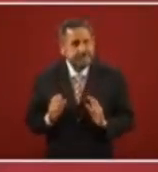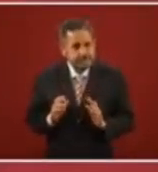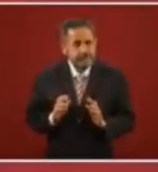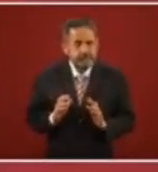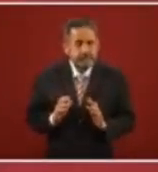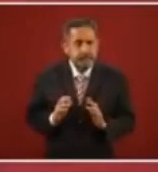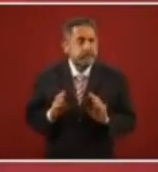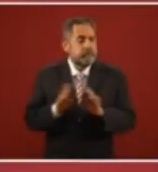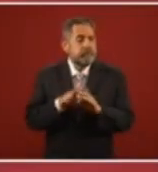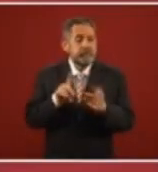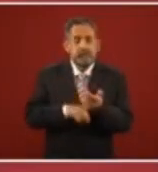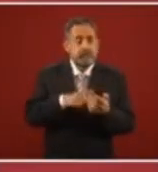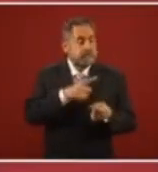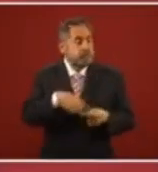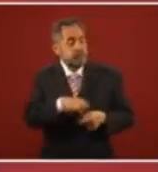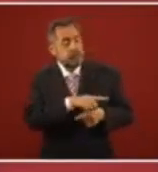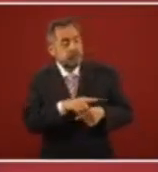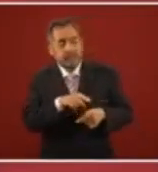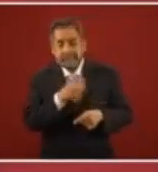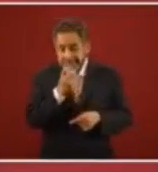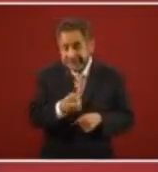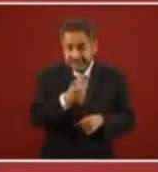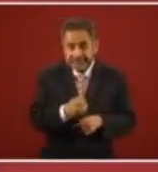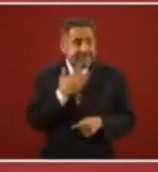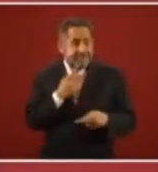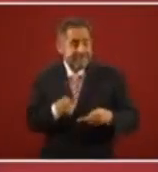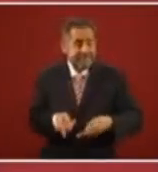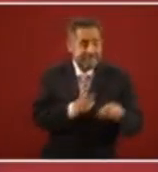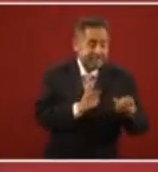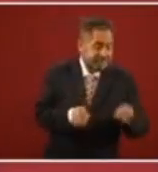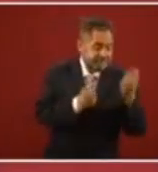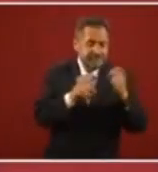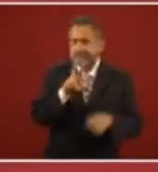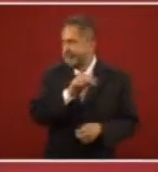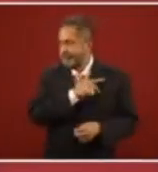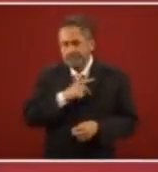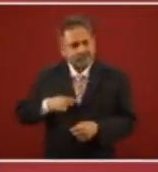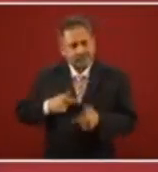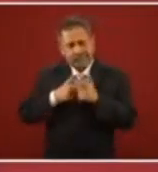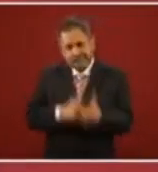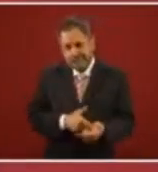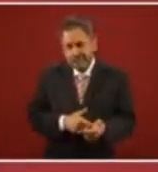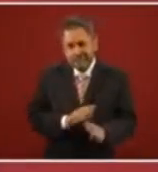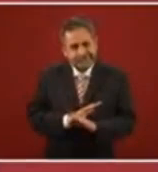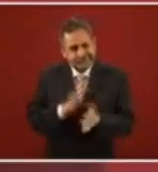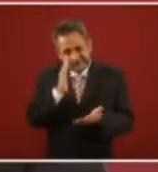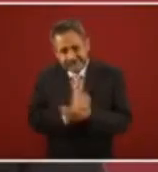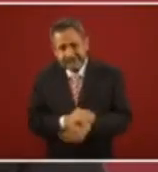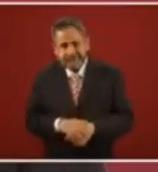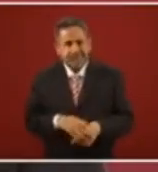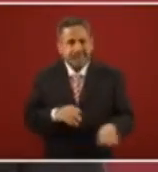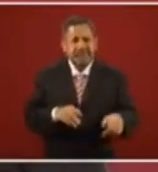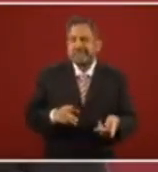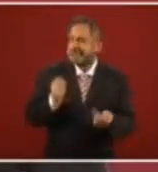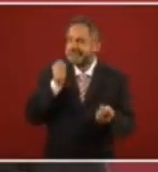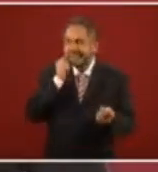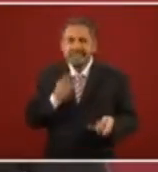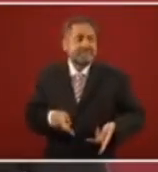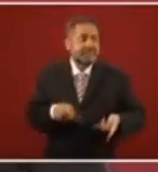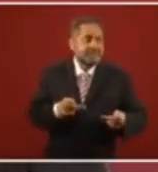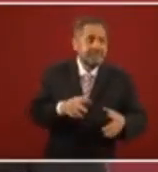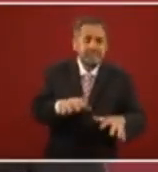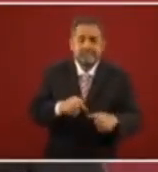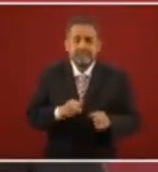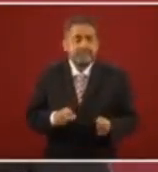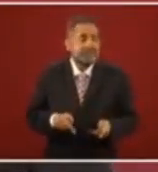estas actividades no deben de prevalecer nada de esta informalidad debe